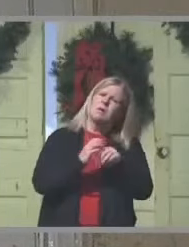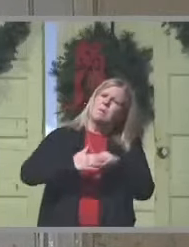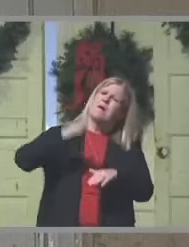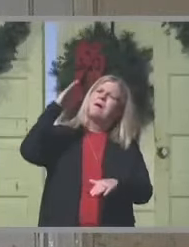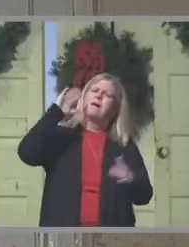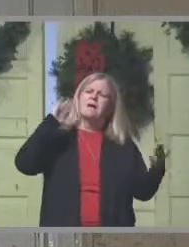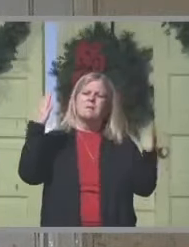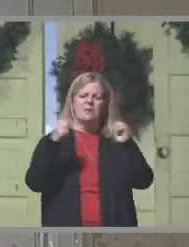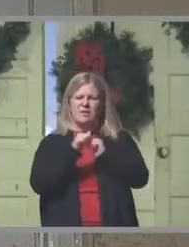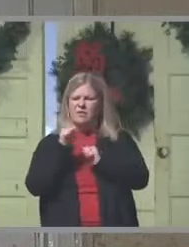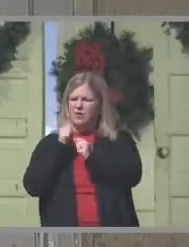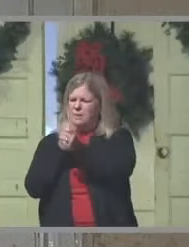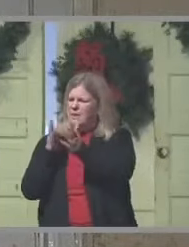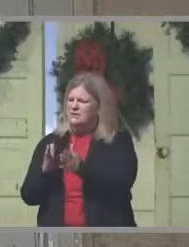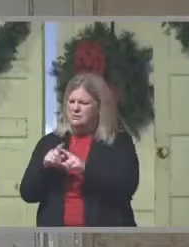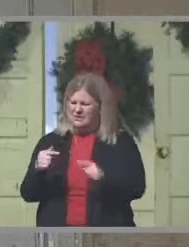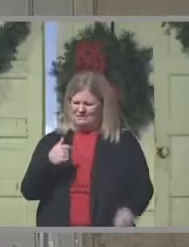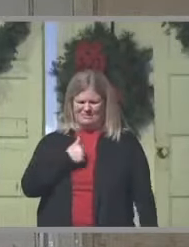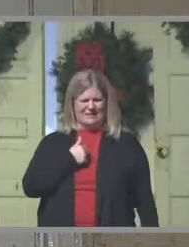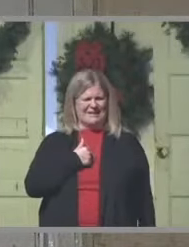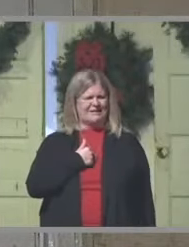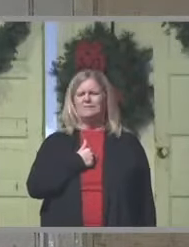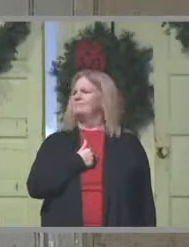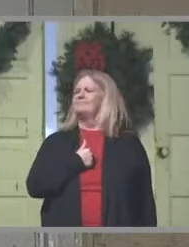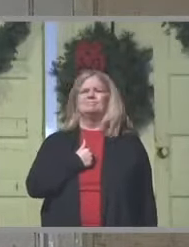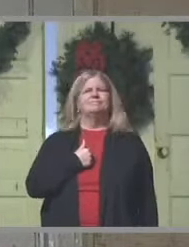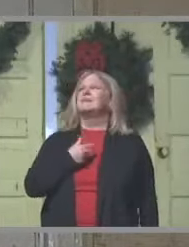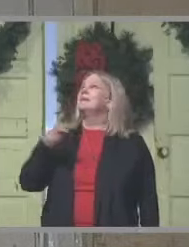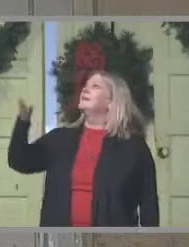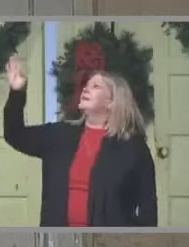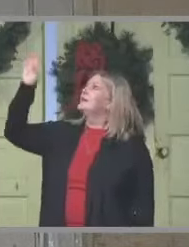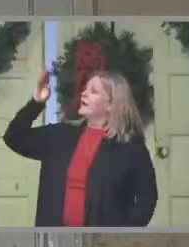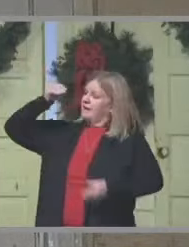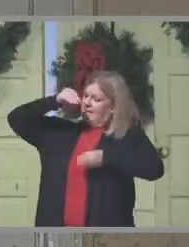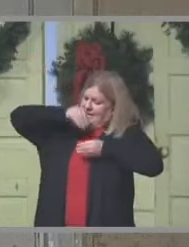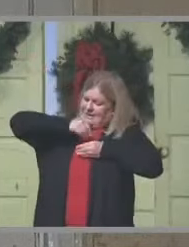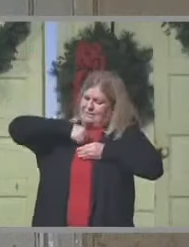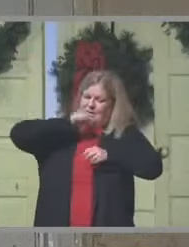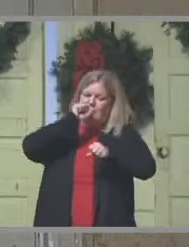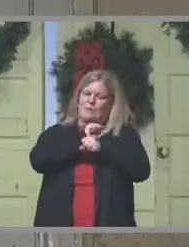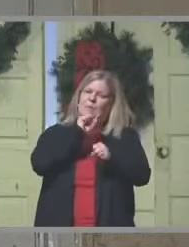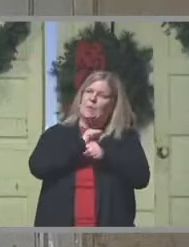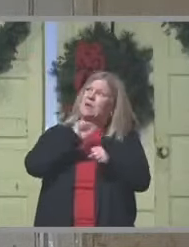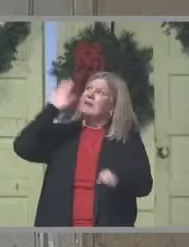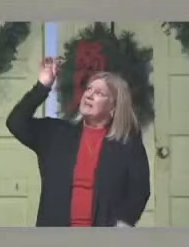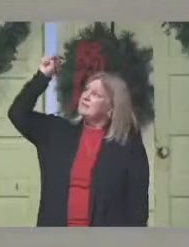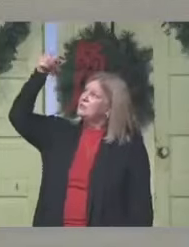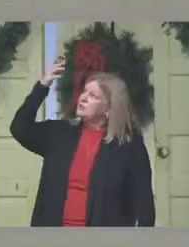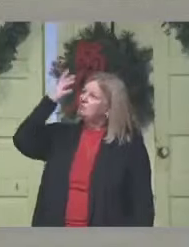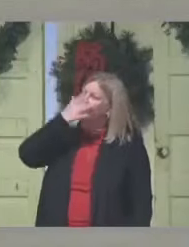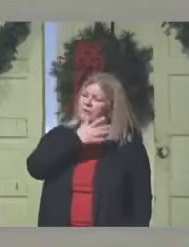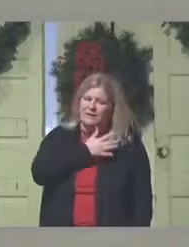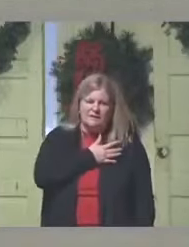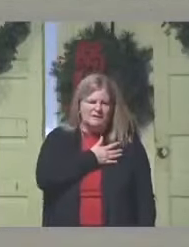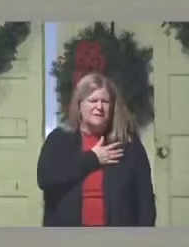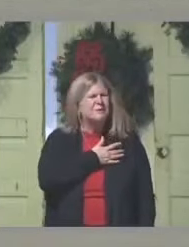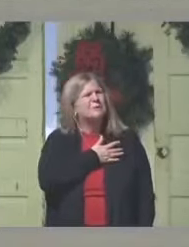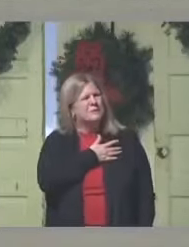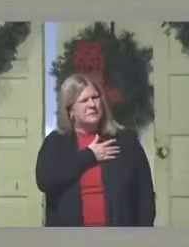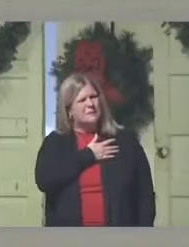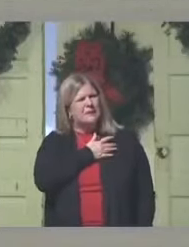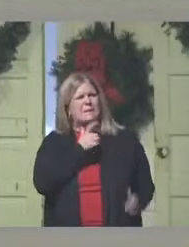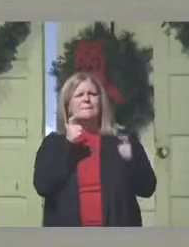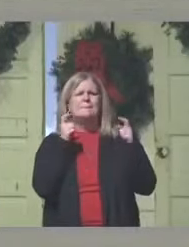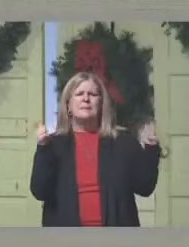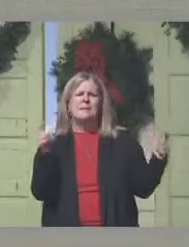yet not I, but God who is at working through me by his grace." This raises a question, doesn't it? This is the big